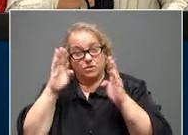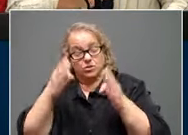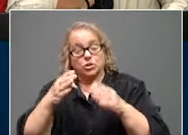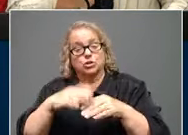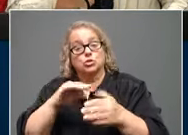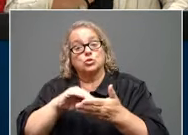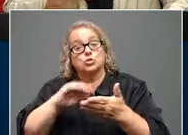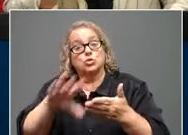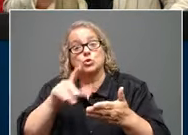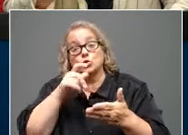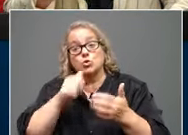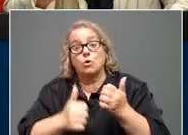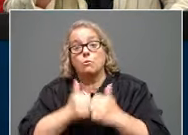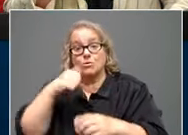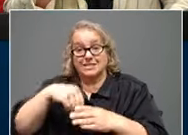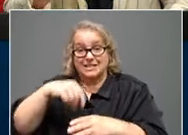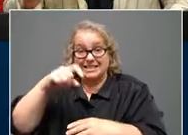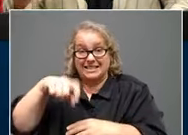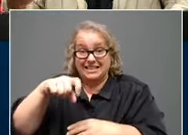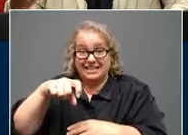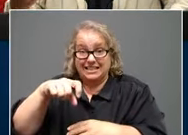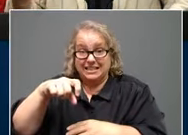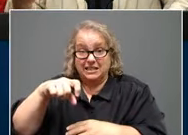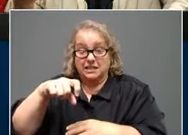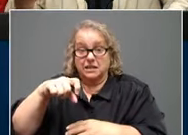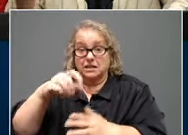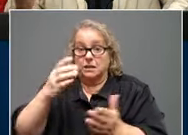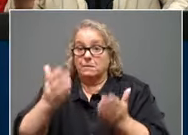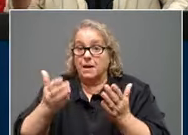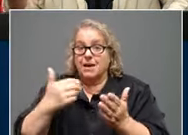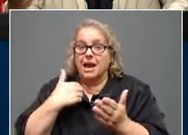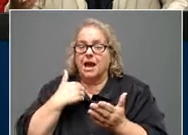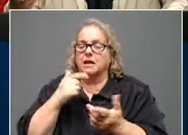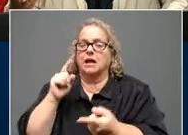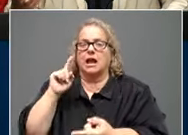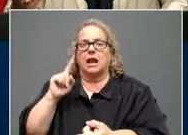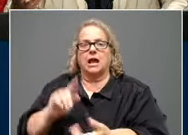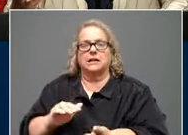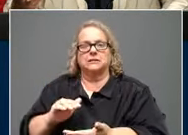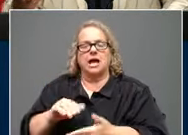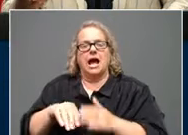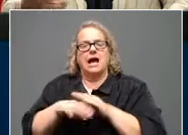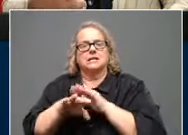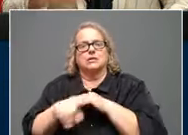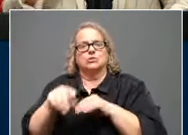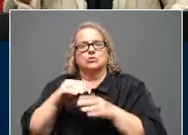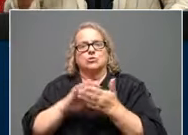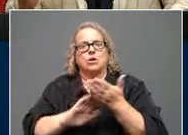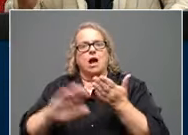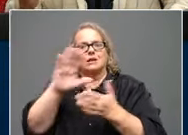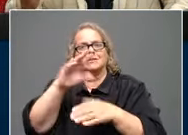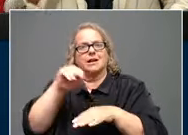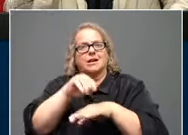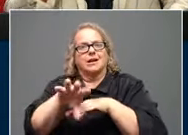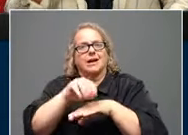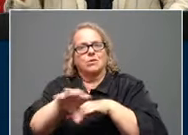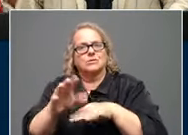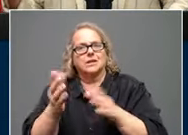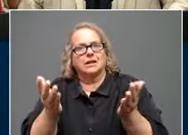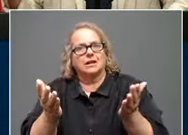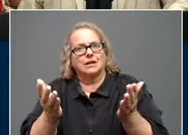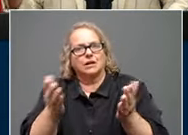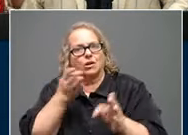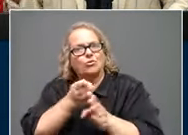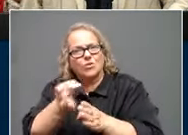were most in need probably had the least access to college and career counseling. And so we wanted to make sure that these